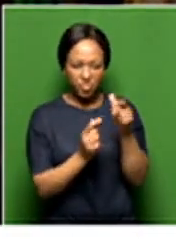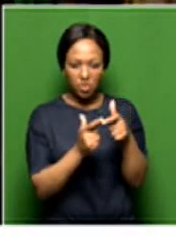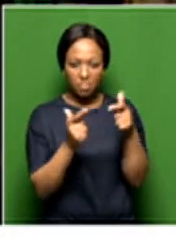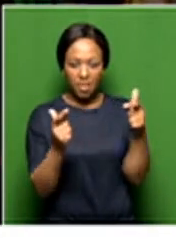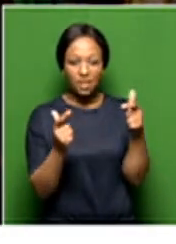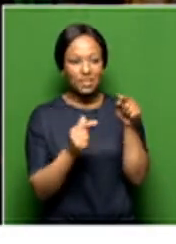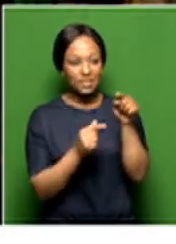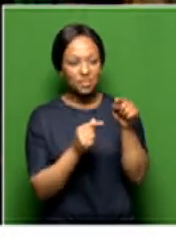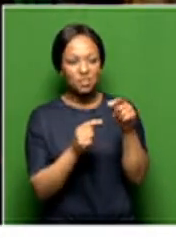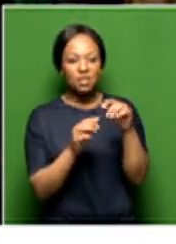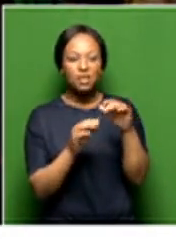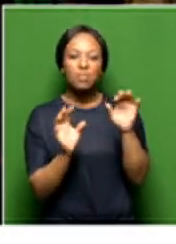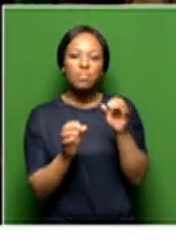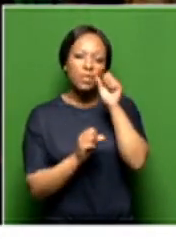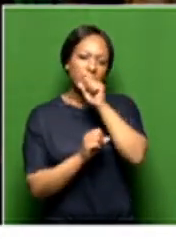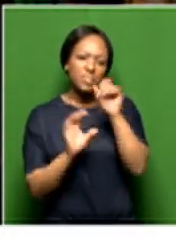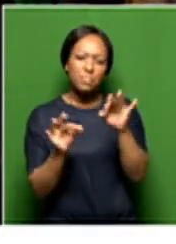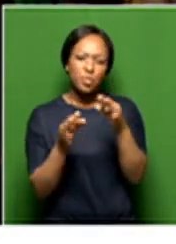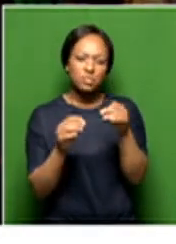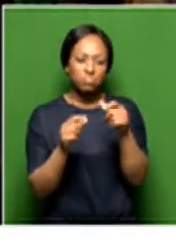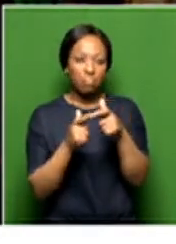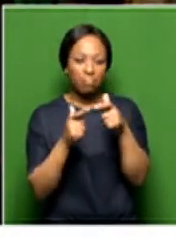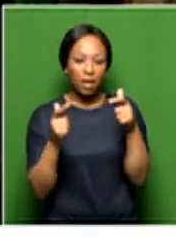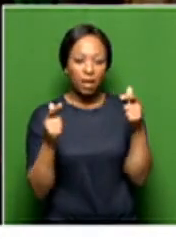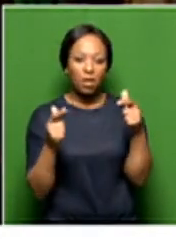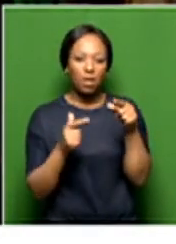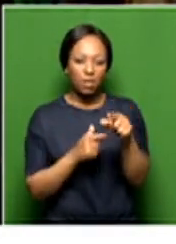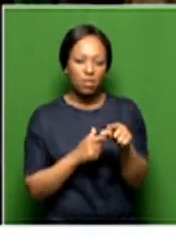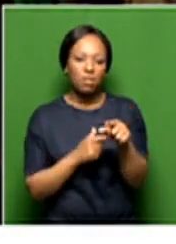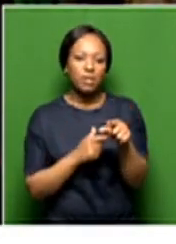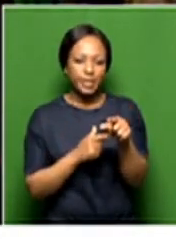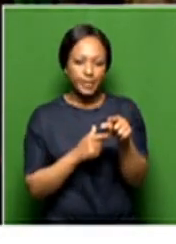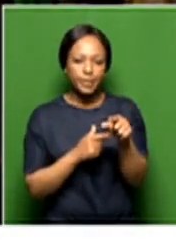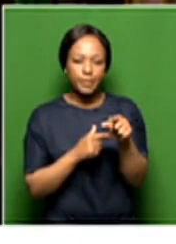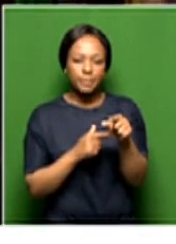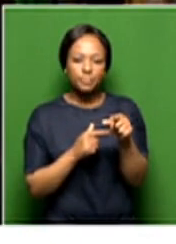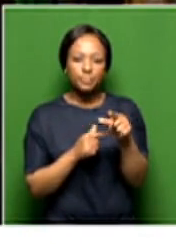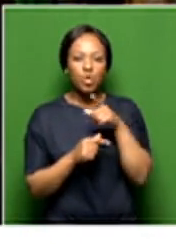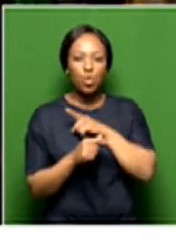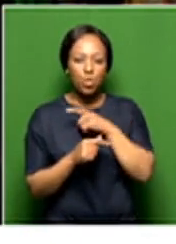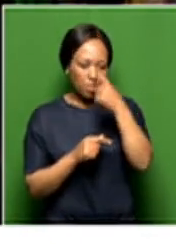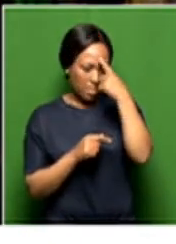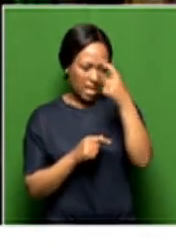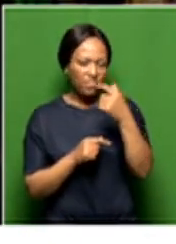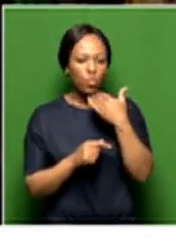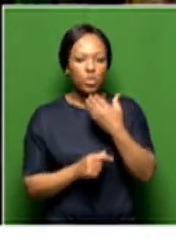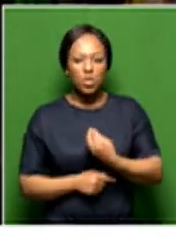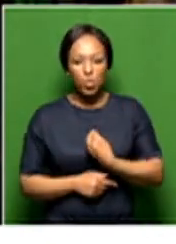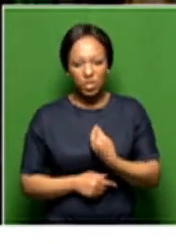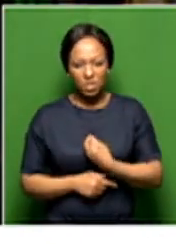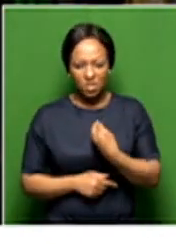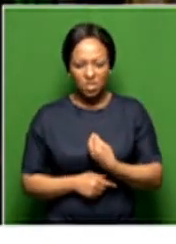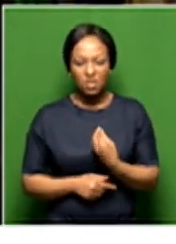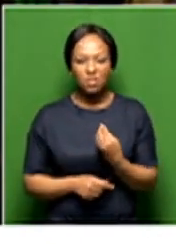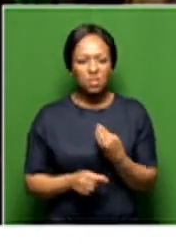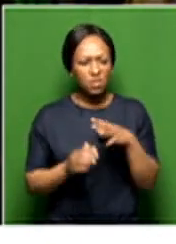music festivals for contemporary music on the continent, because we do believe that, you know, this generation, the youth, are going